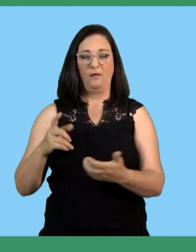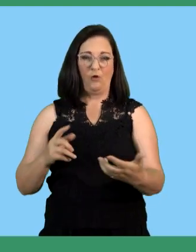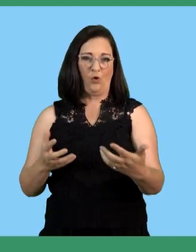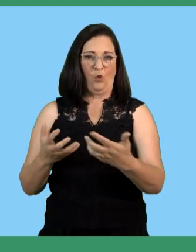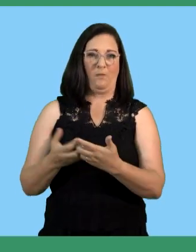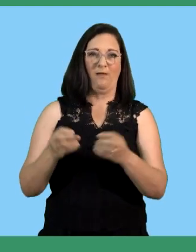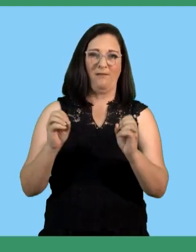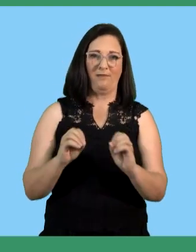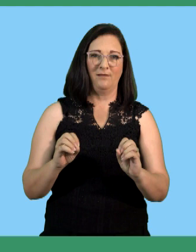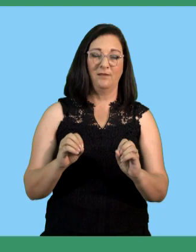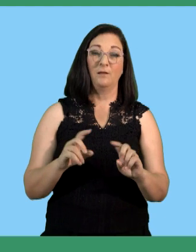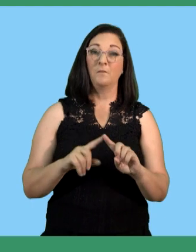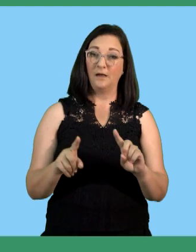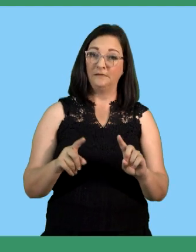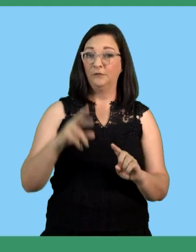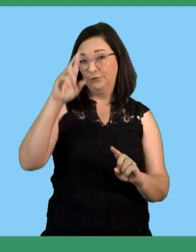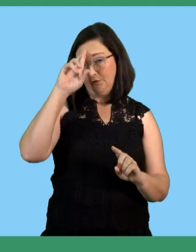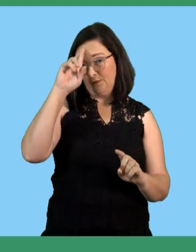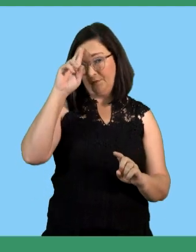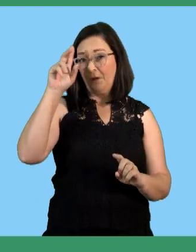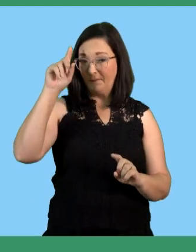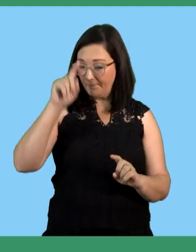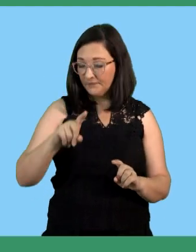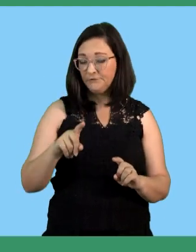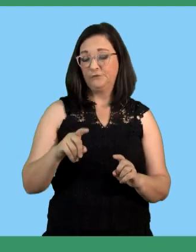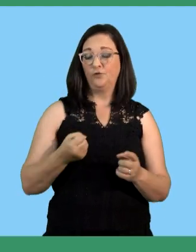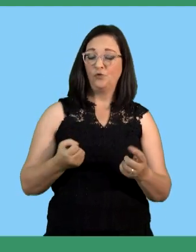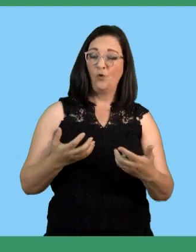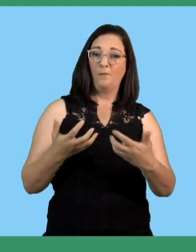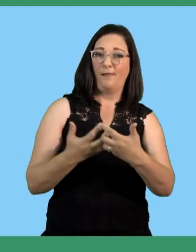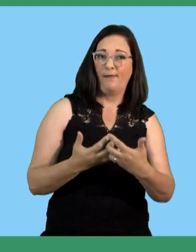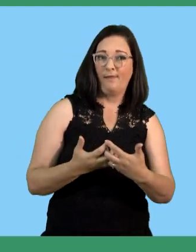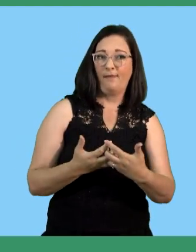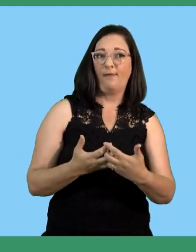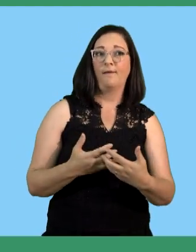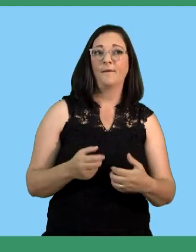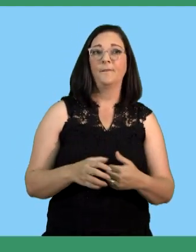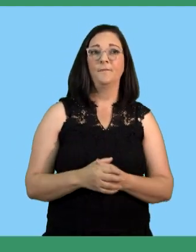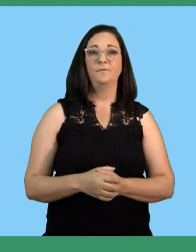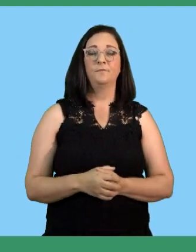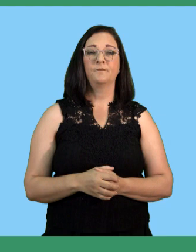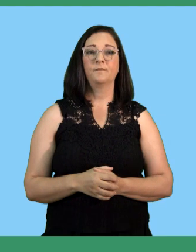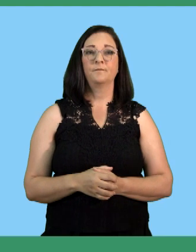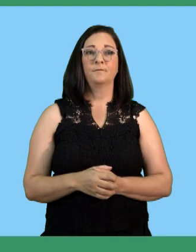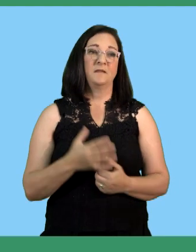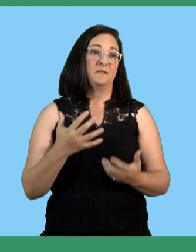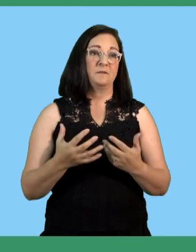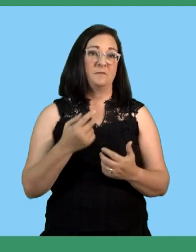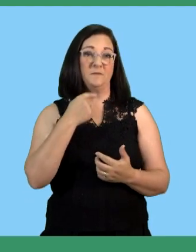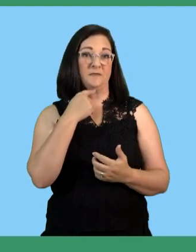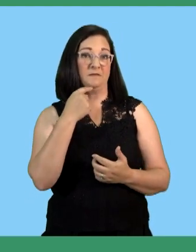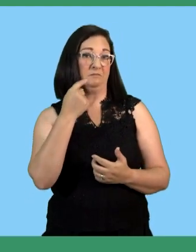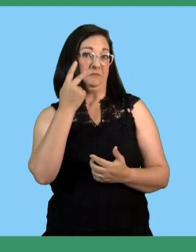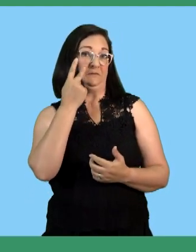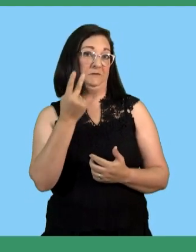comply, definitely it leads to what? To these negative implications. So sometimes we